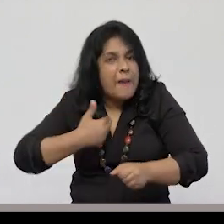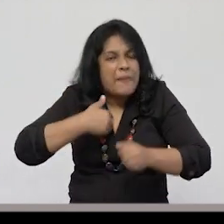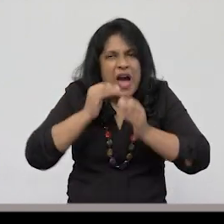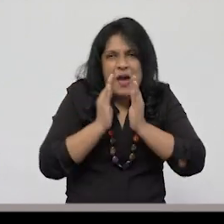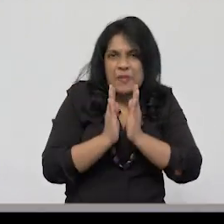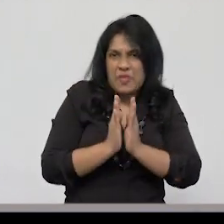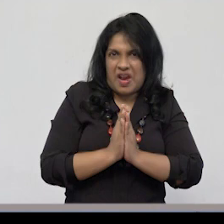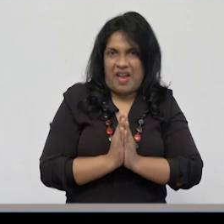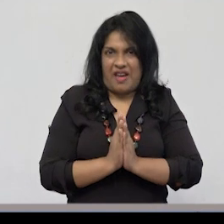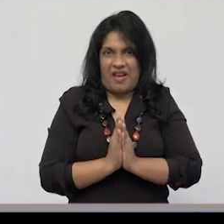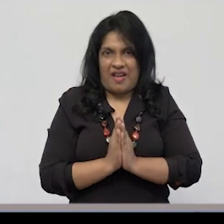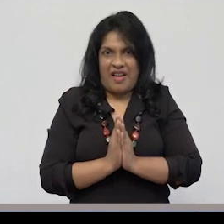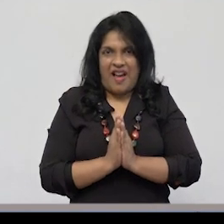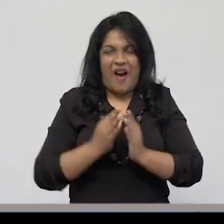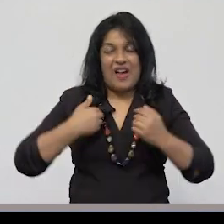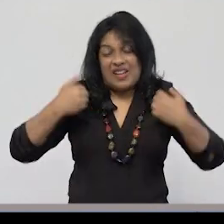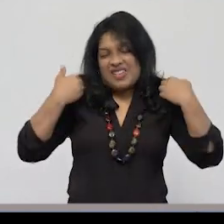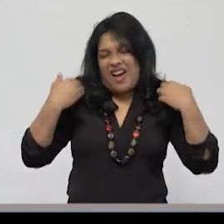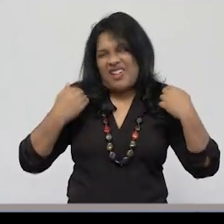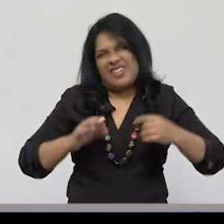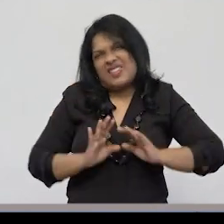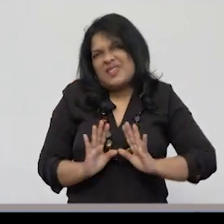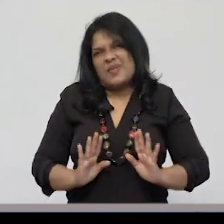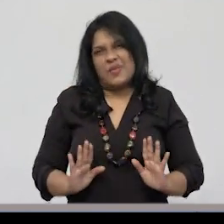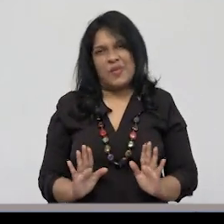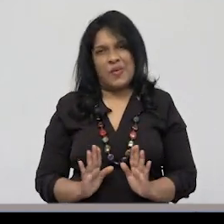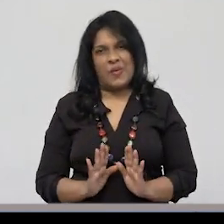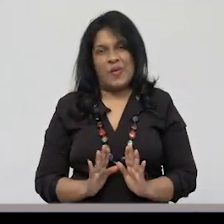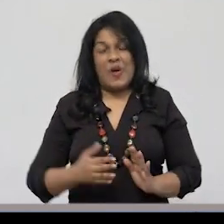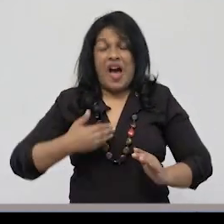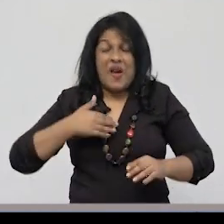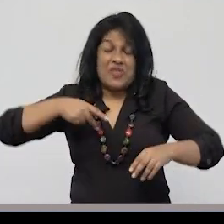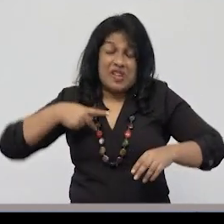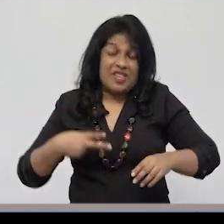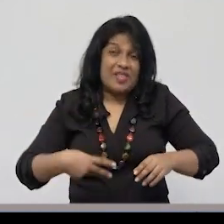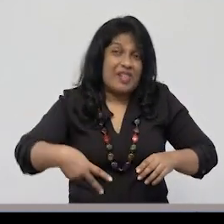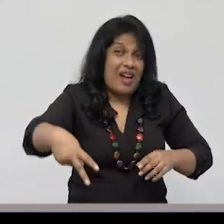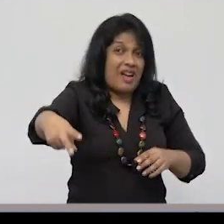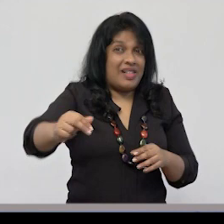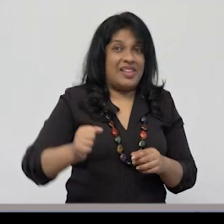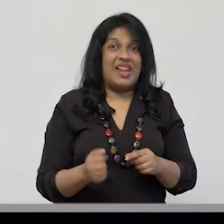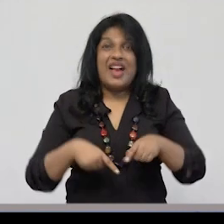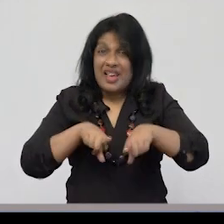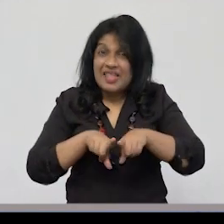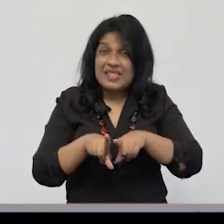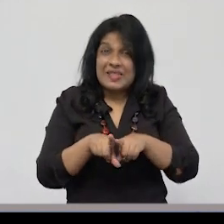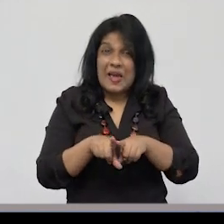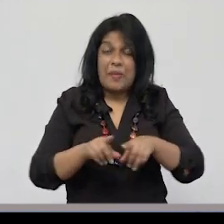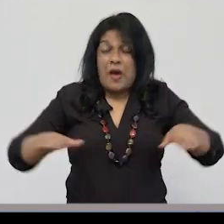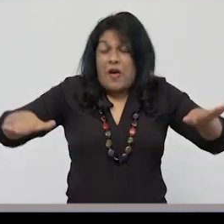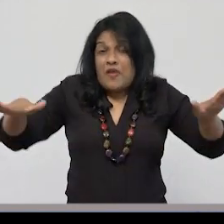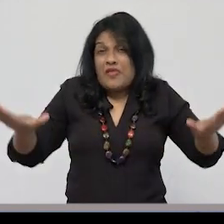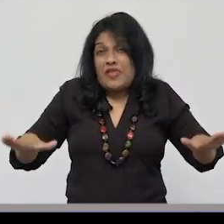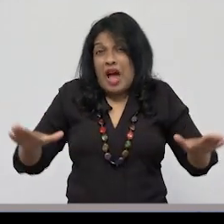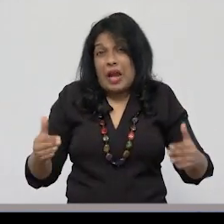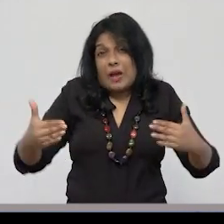Amen. Pastor, all common scriptures now today. I know this. I sing this also. Yeah, I'll tell you what.